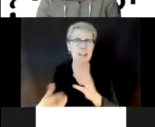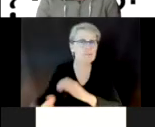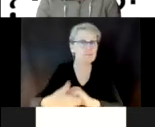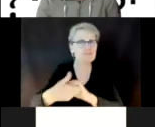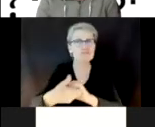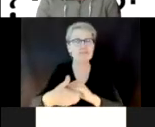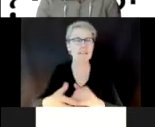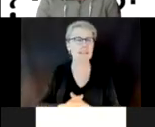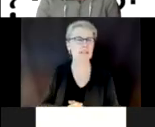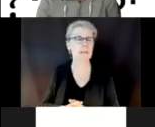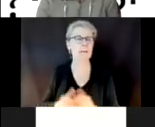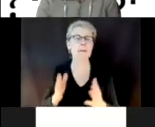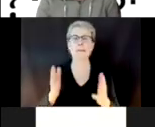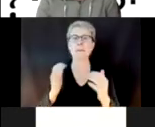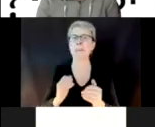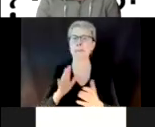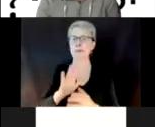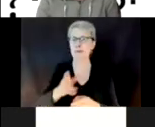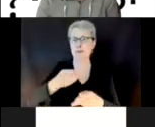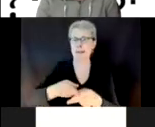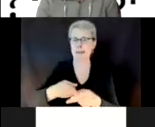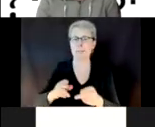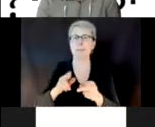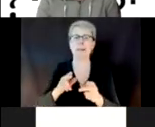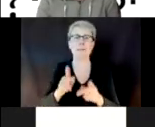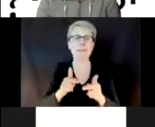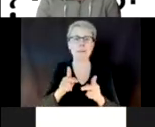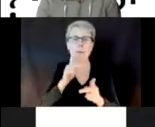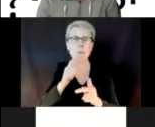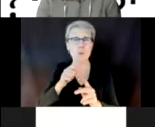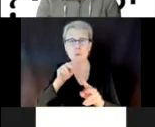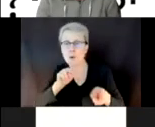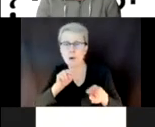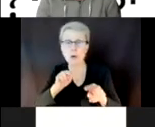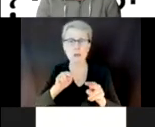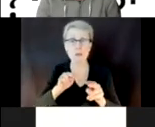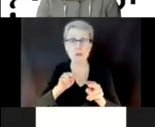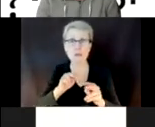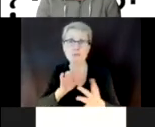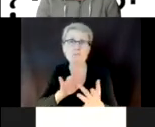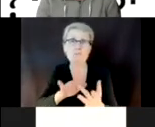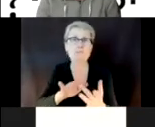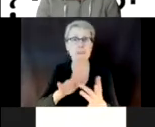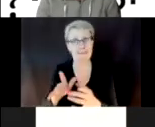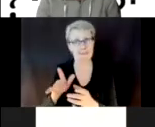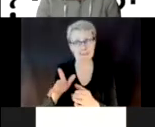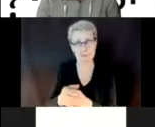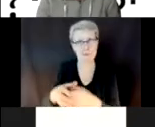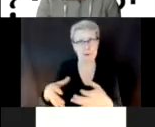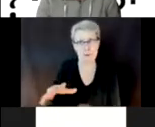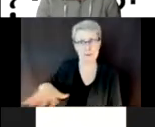a particular audience for your brand, so growing the numbers of followers, for example, or maybe it's increasing your web